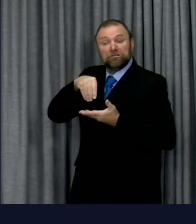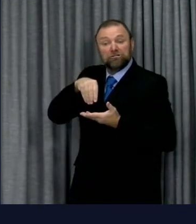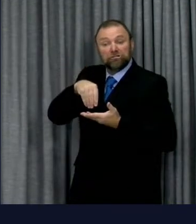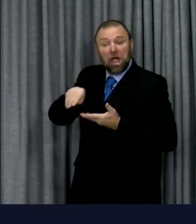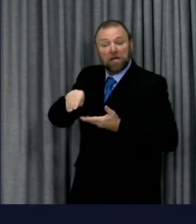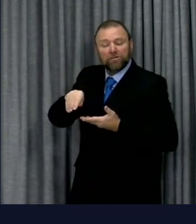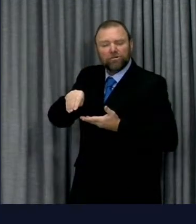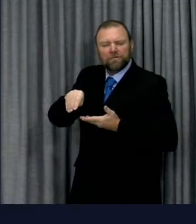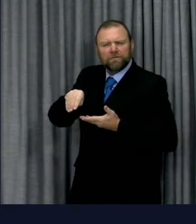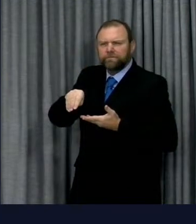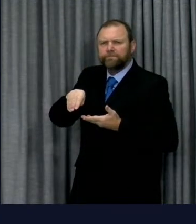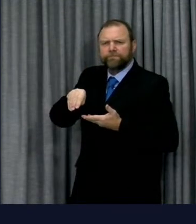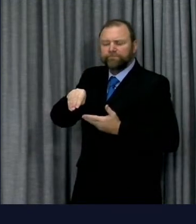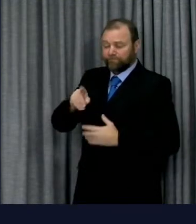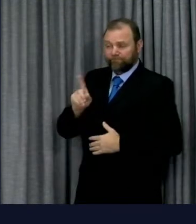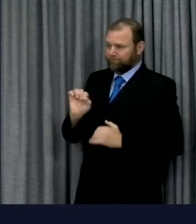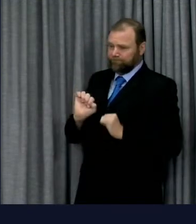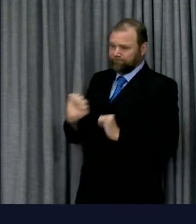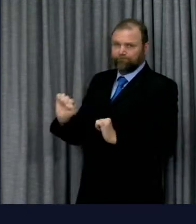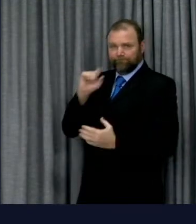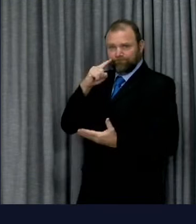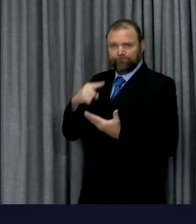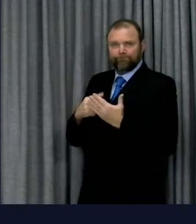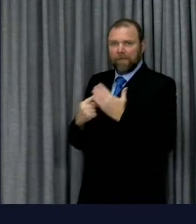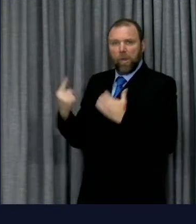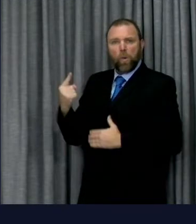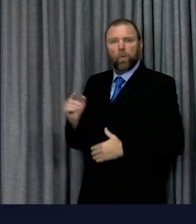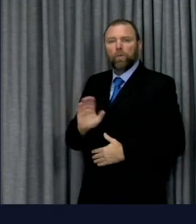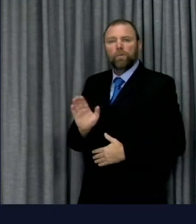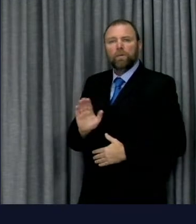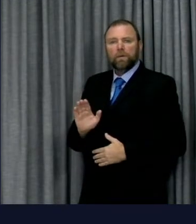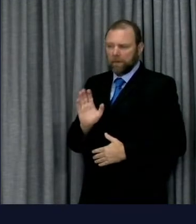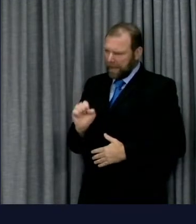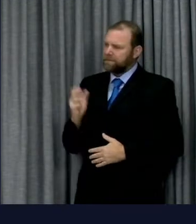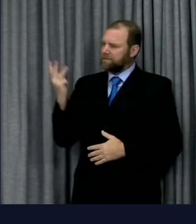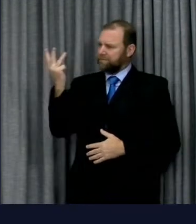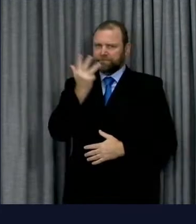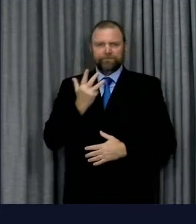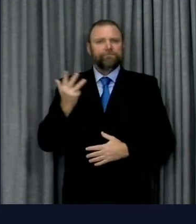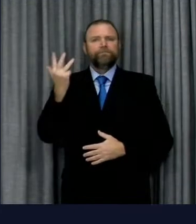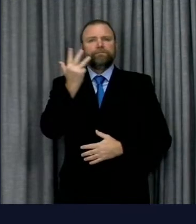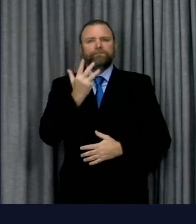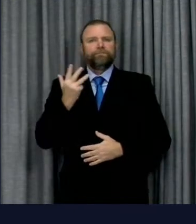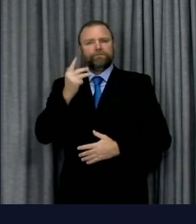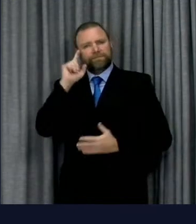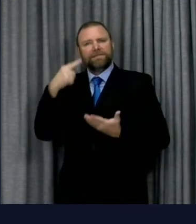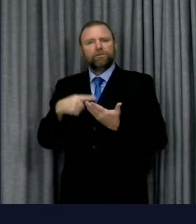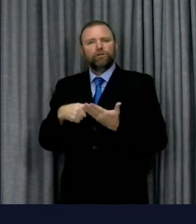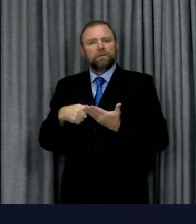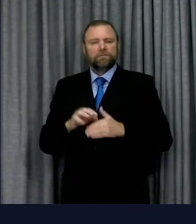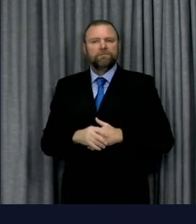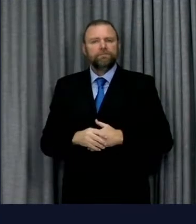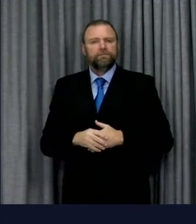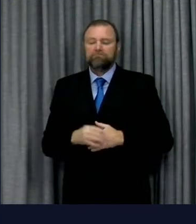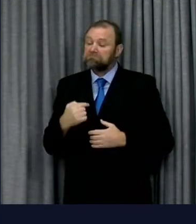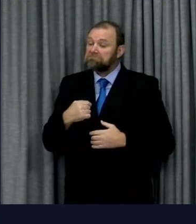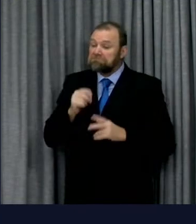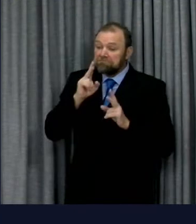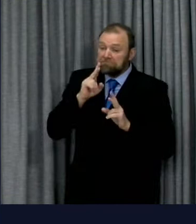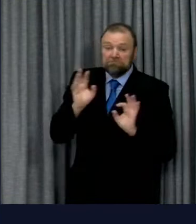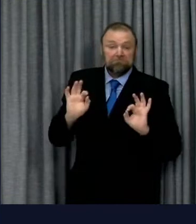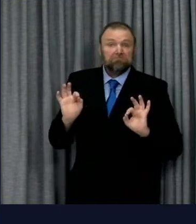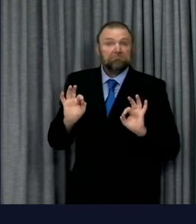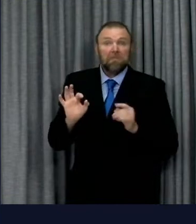is a decision that should be made by us all. I've seen no proposition of that